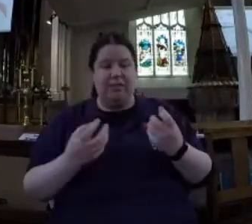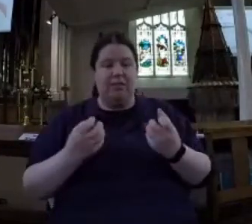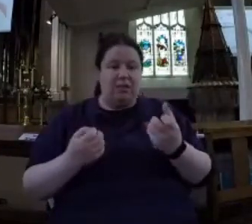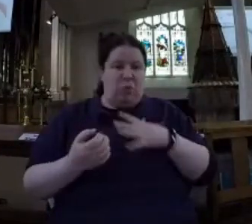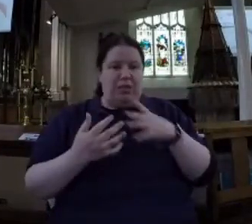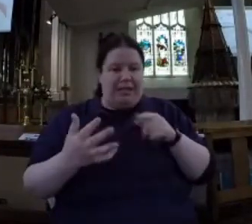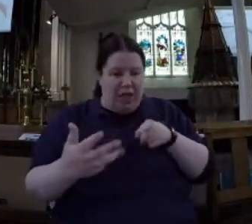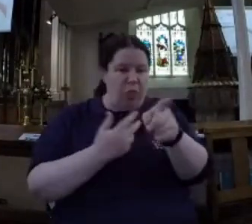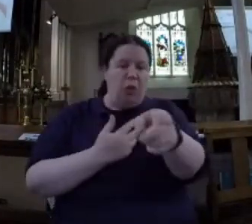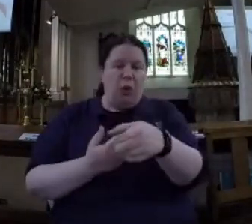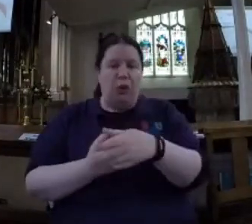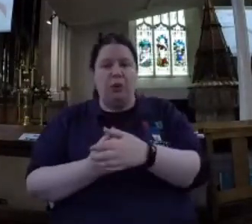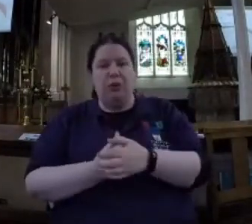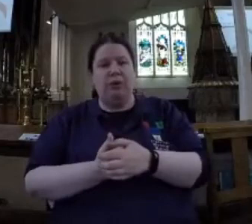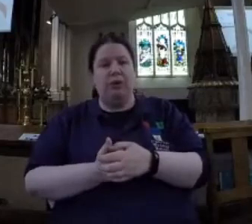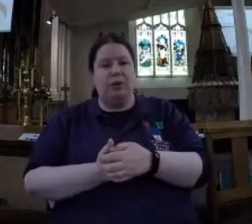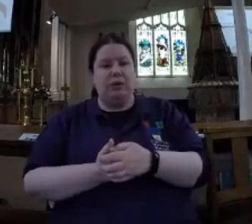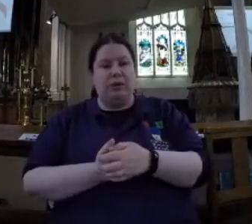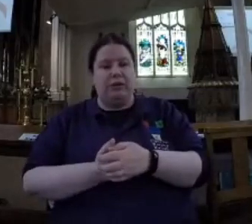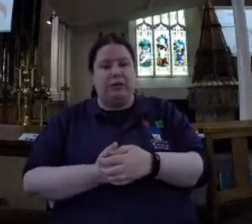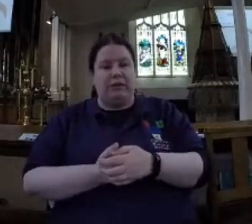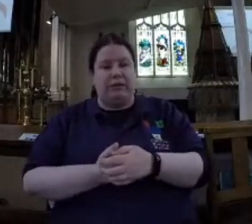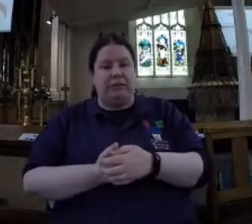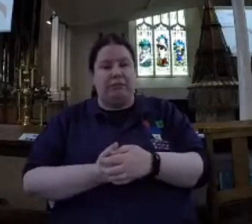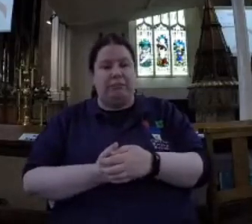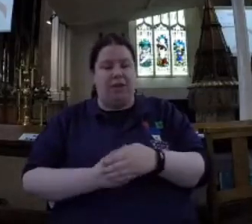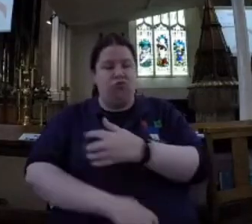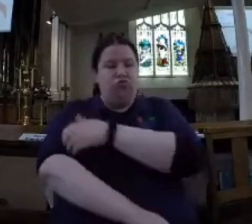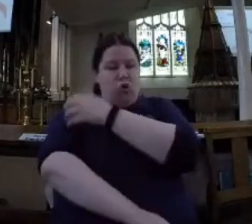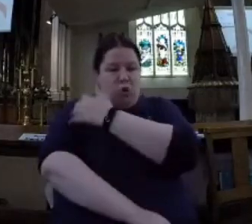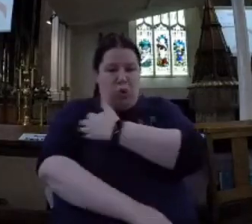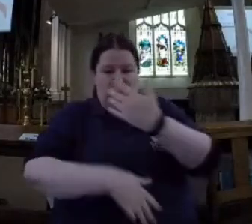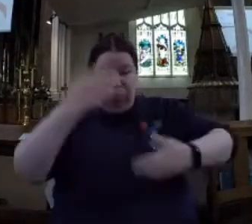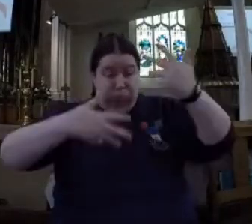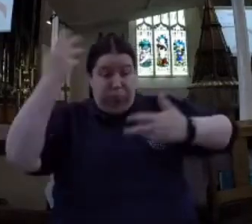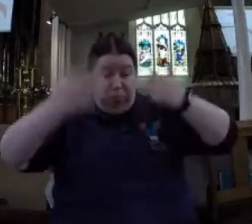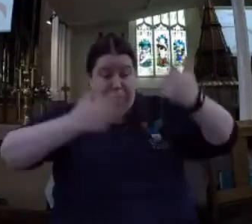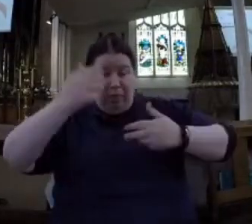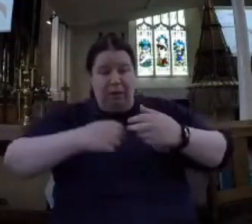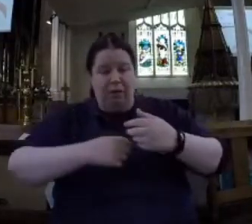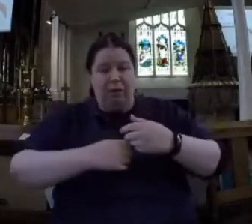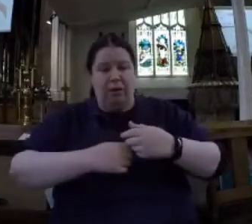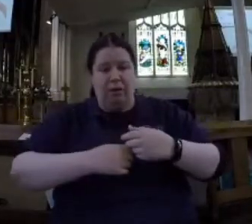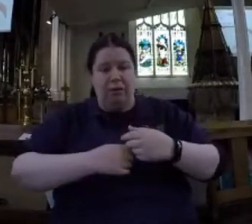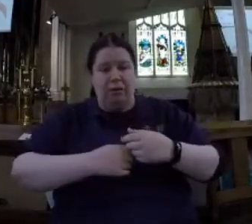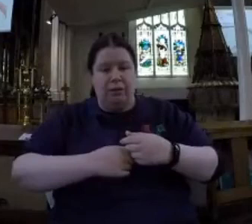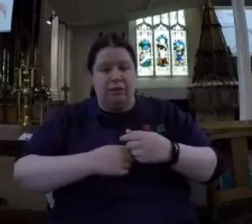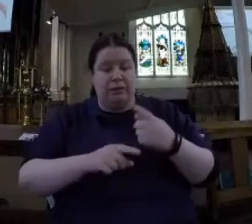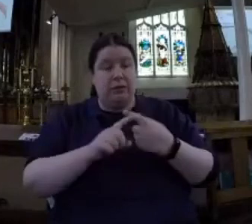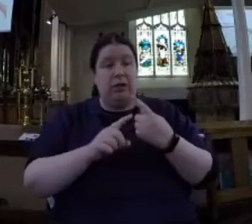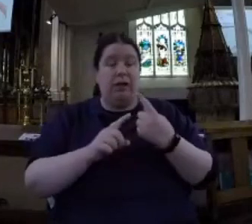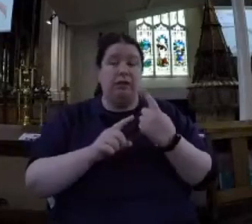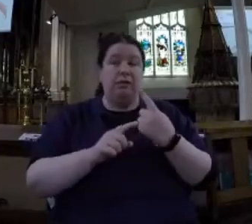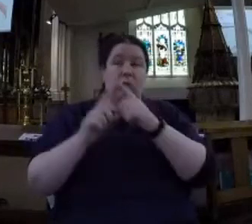chance to get through the intersection on red. She's making rude hand gestures at him, and suddenly she hears a tap on the